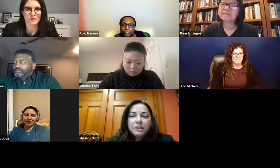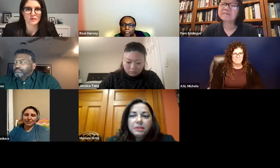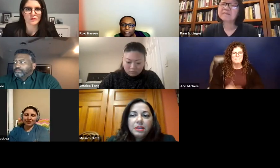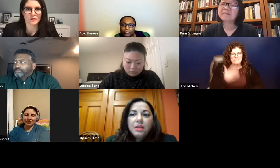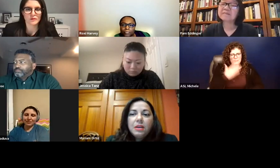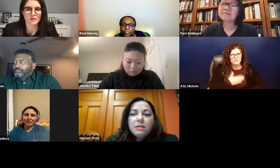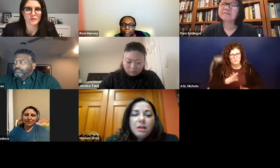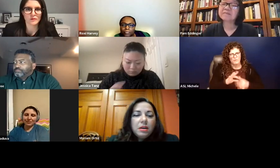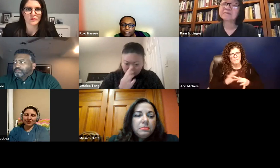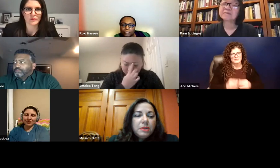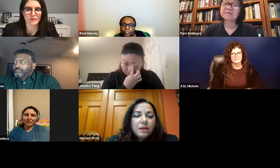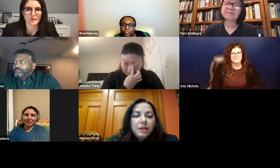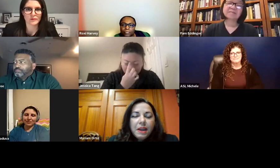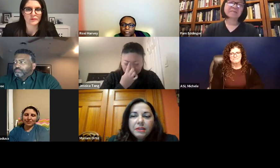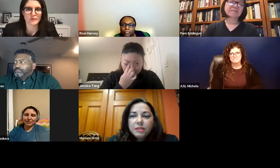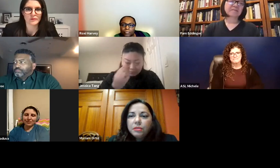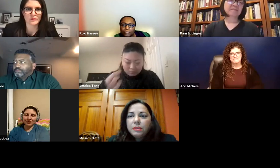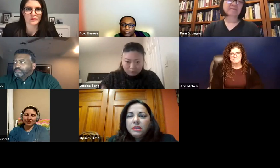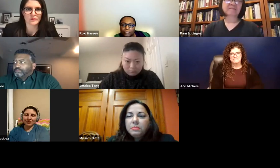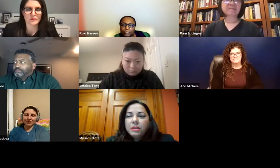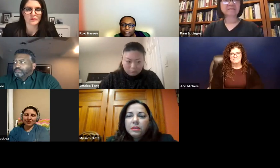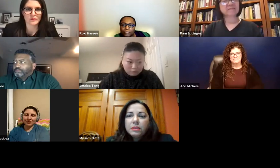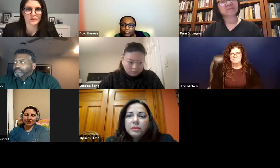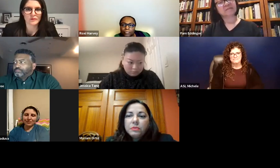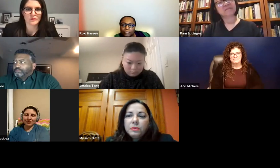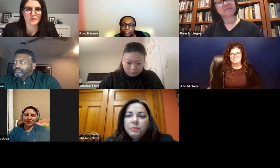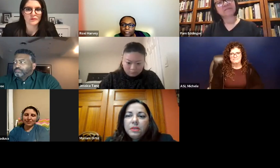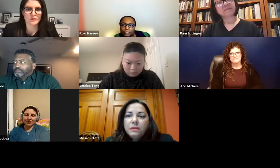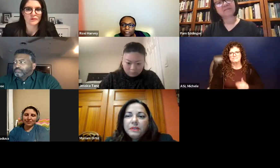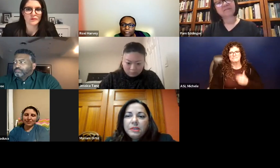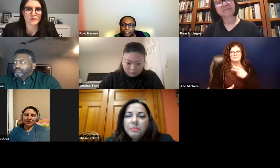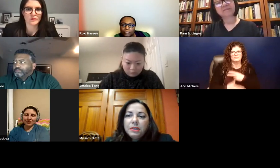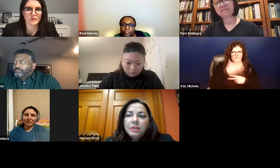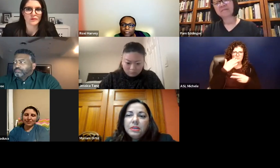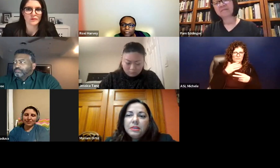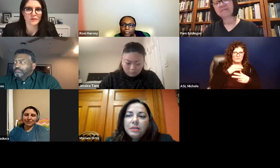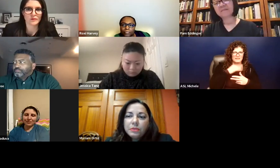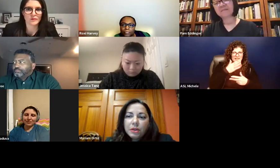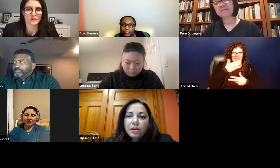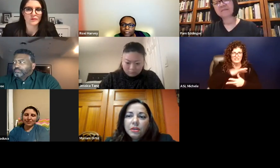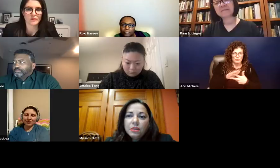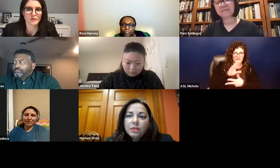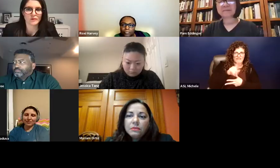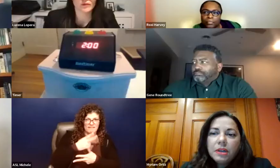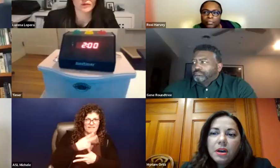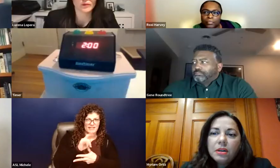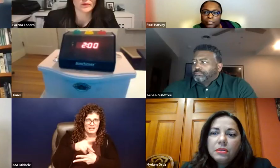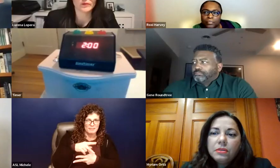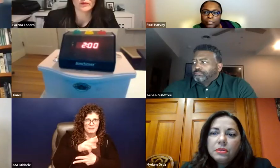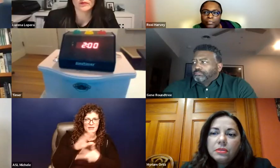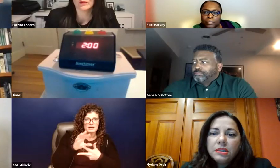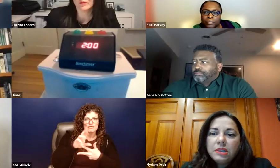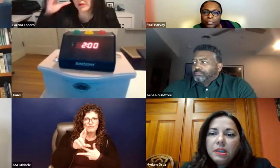your comments. Our next three speakers will be Philip Lederer,